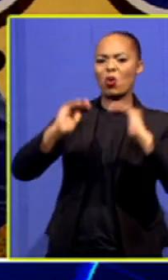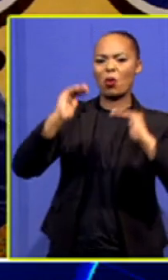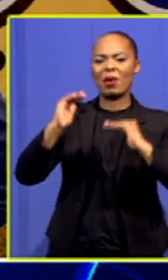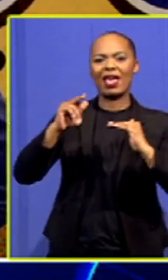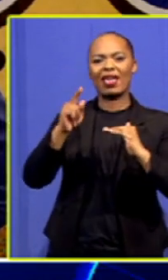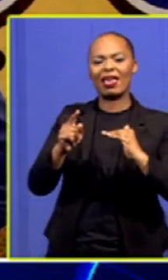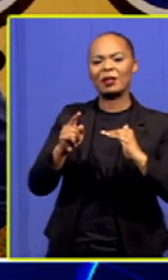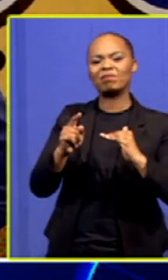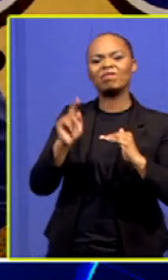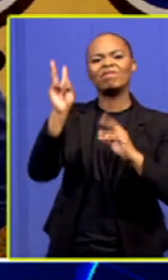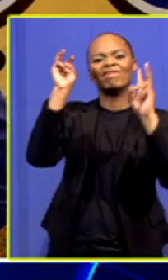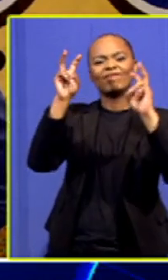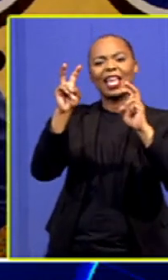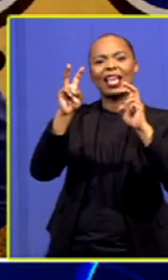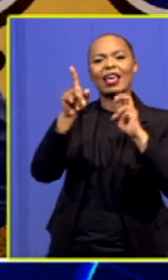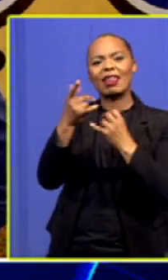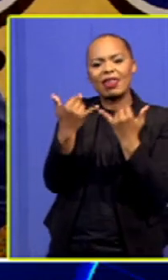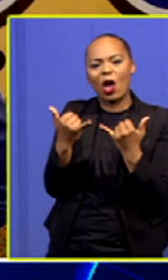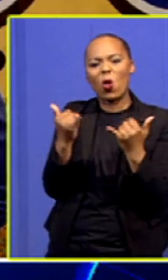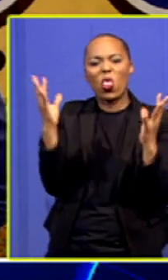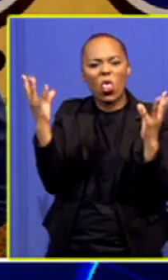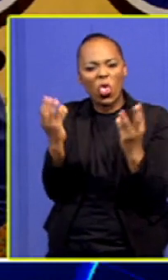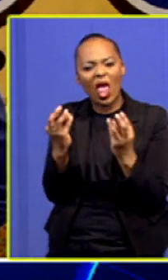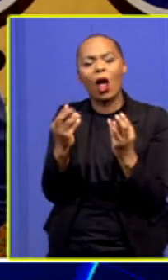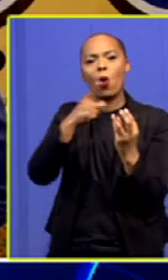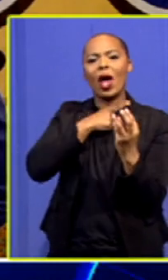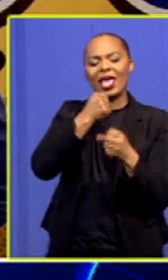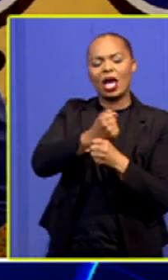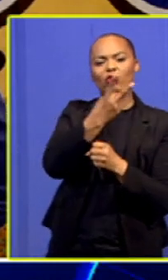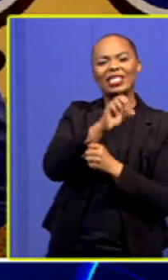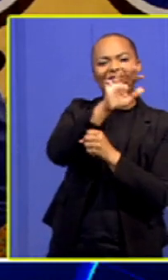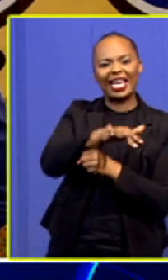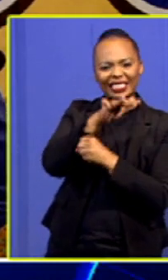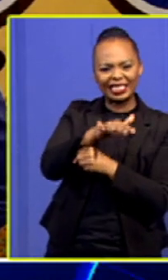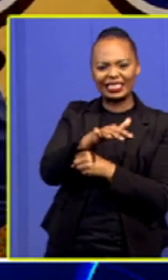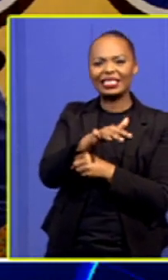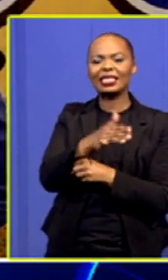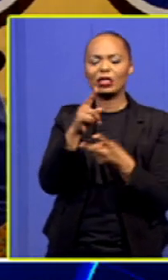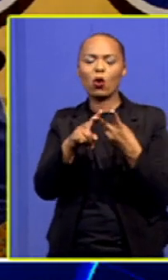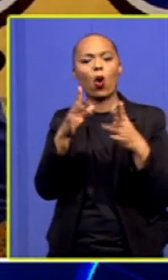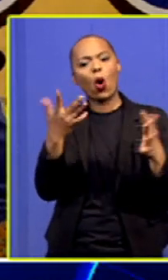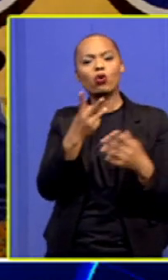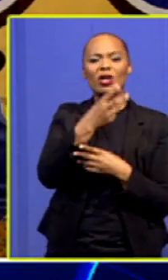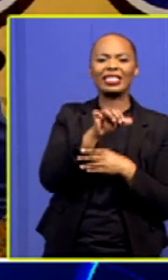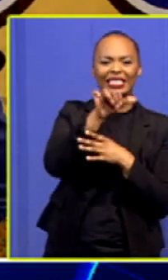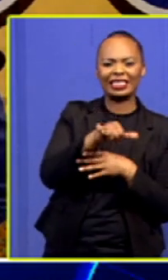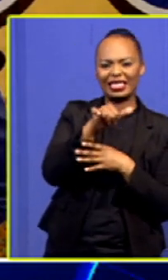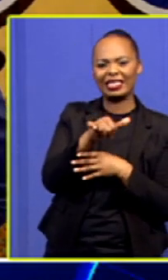coverage of election manifestos launched, whether we speak about 2019 or even 2016 for that